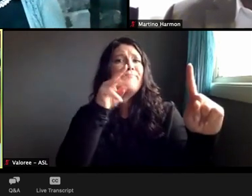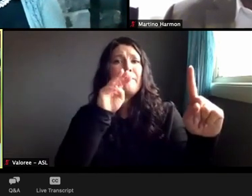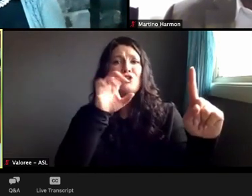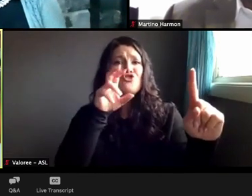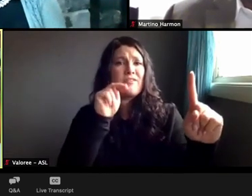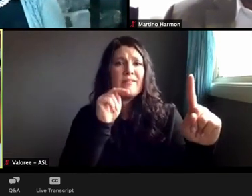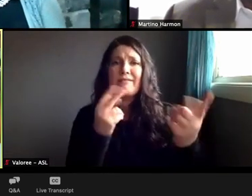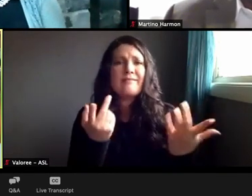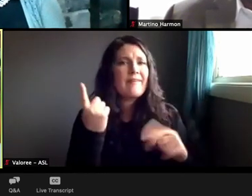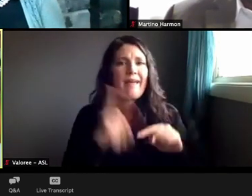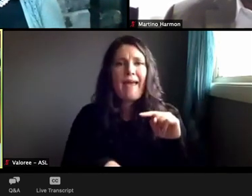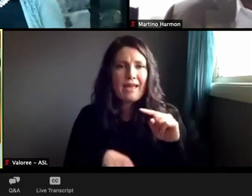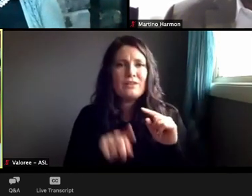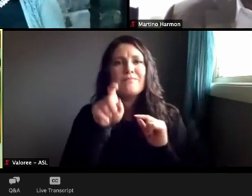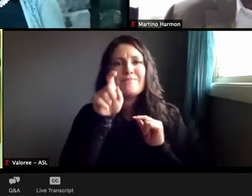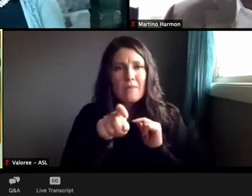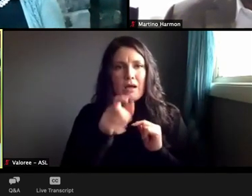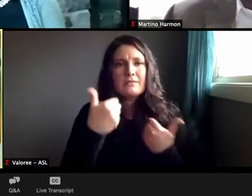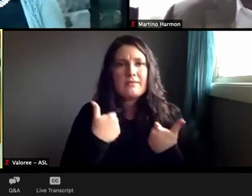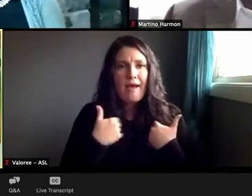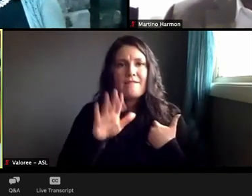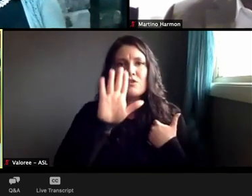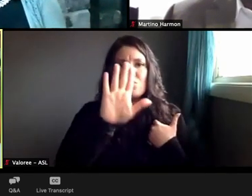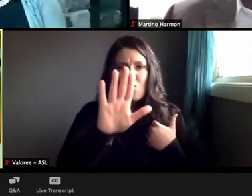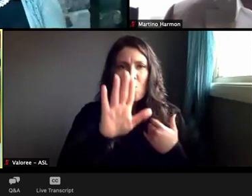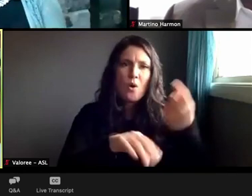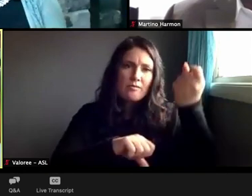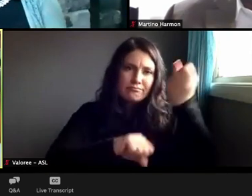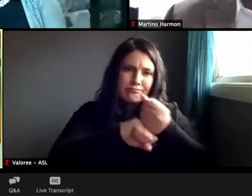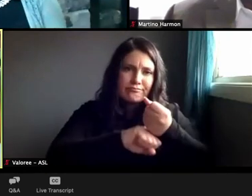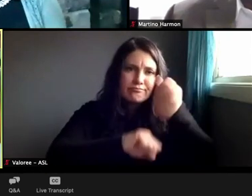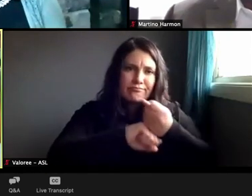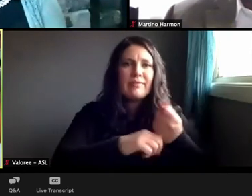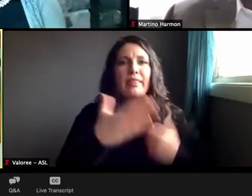of commitment. So thank you very much. Have a